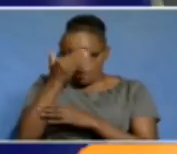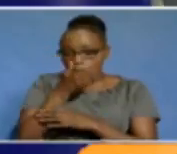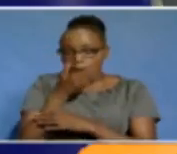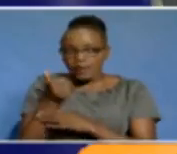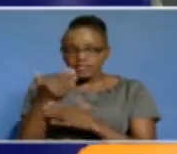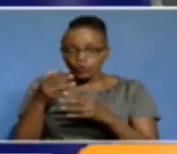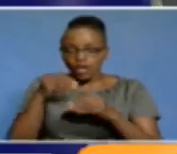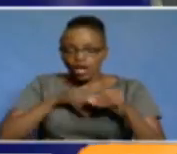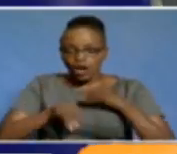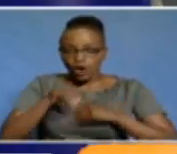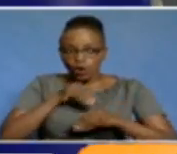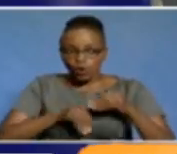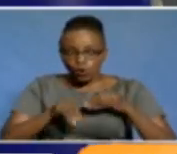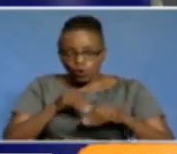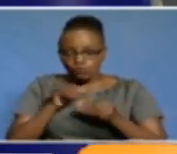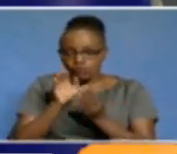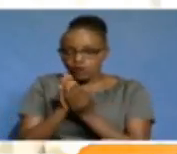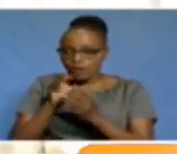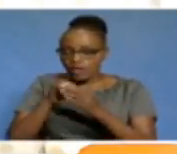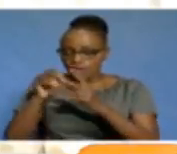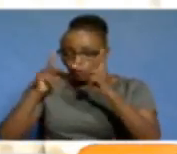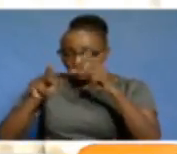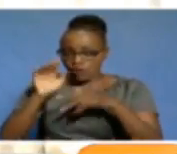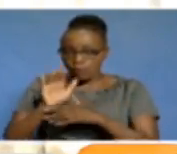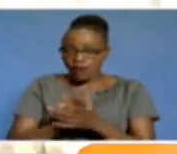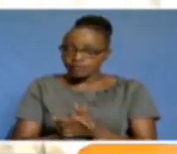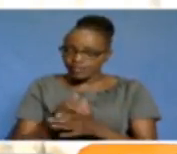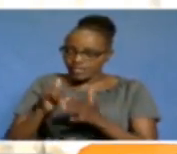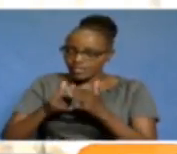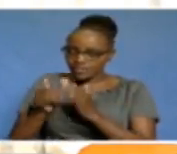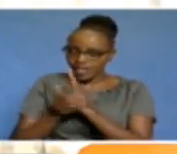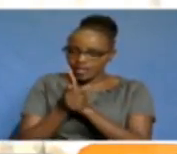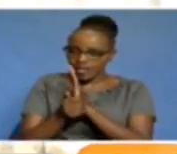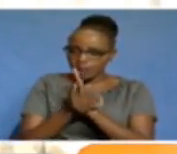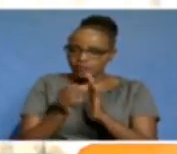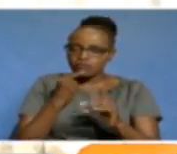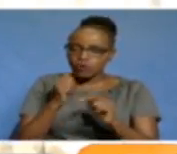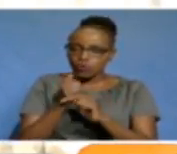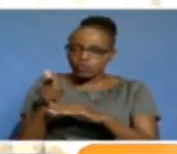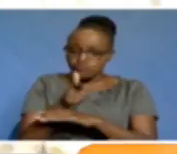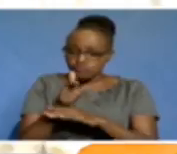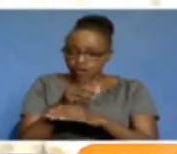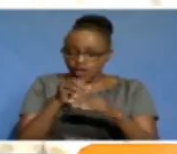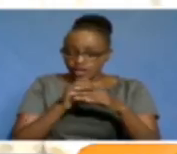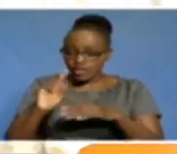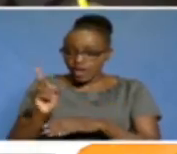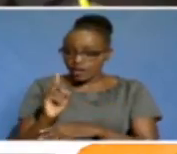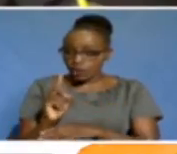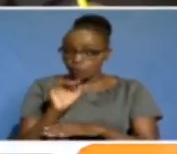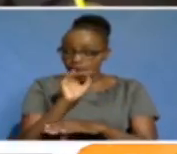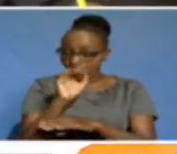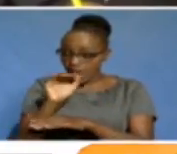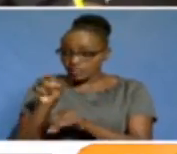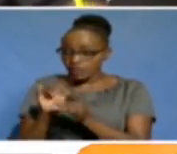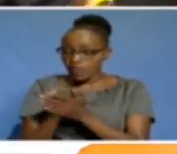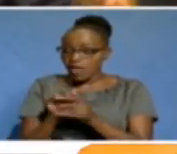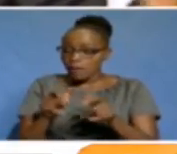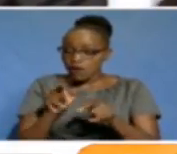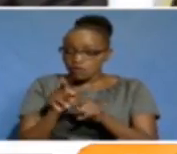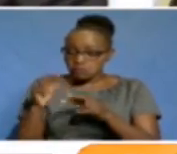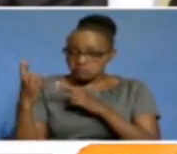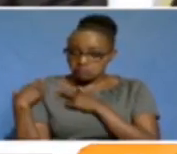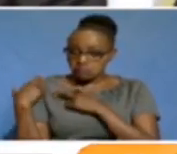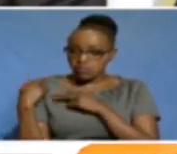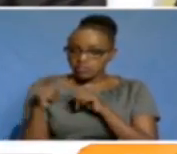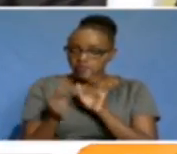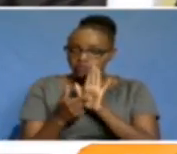where corruption clips in their professions. Industry experts, while addressing journalists in Nairobi, have also acknowledged the media for the role it plays